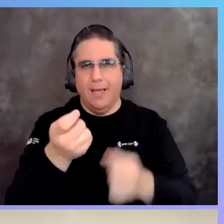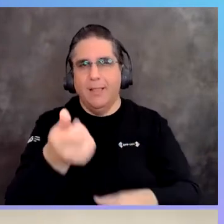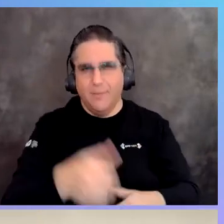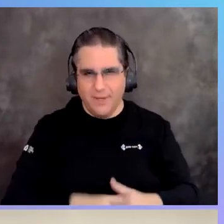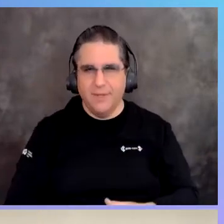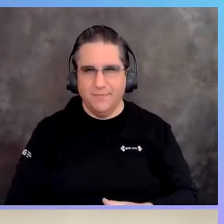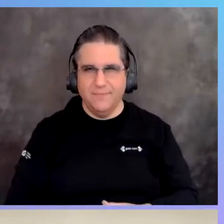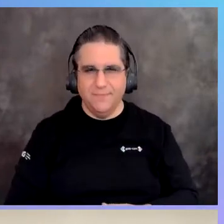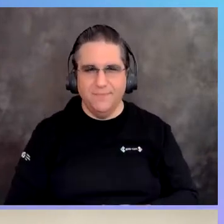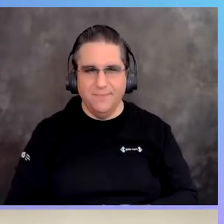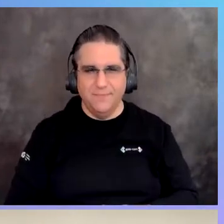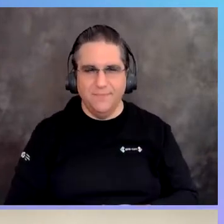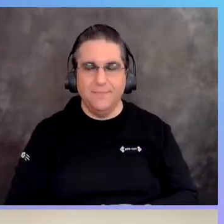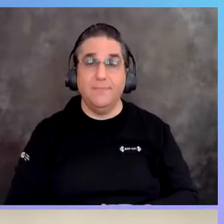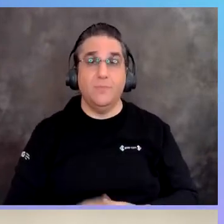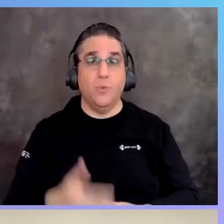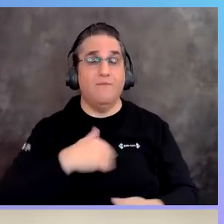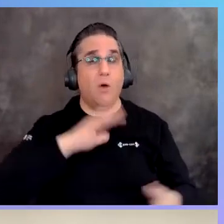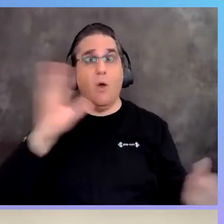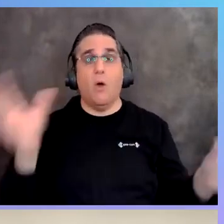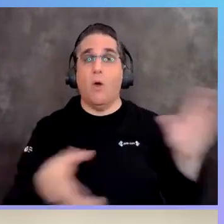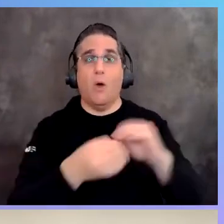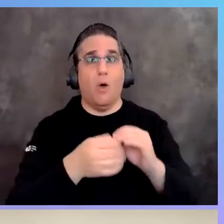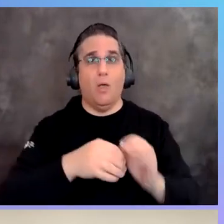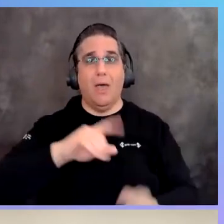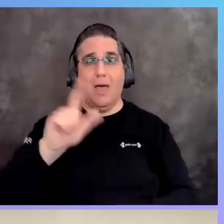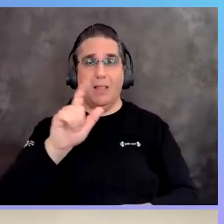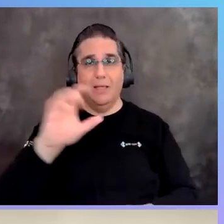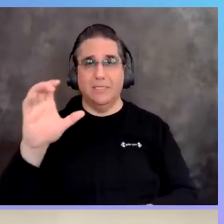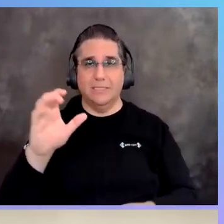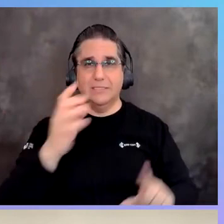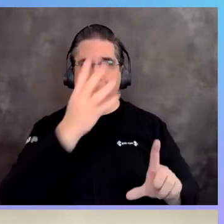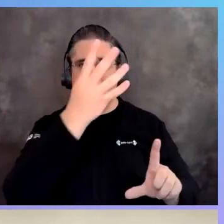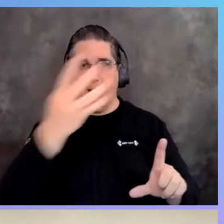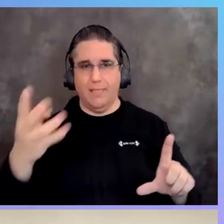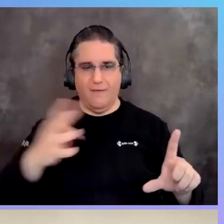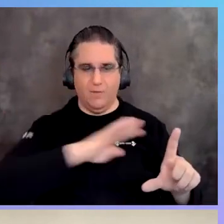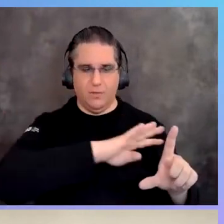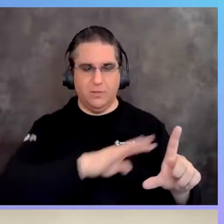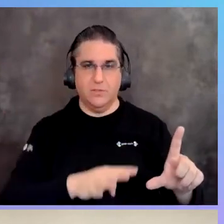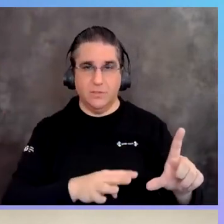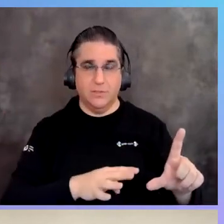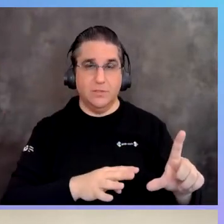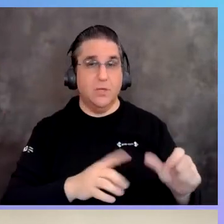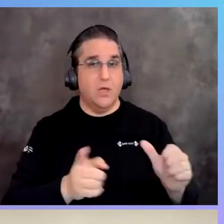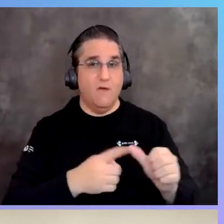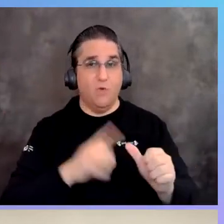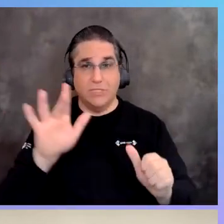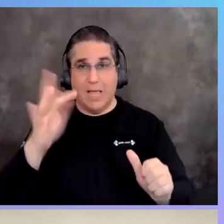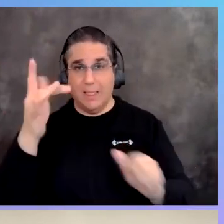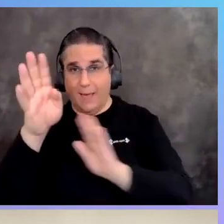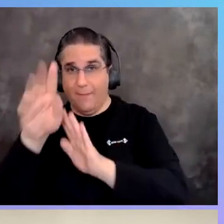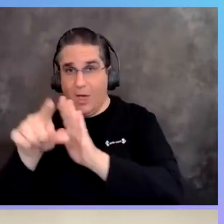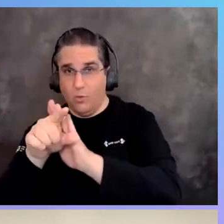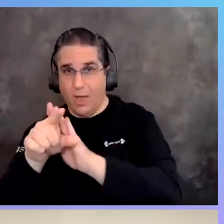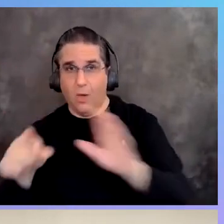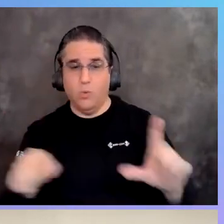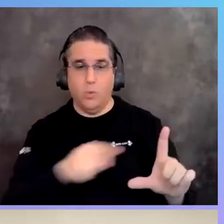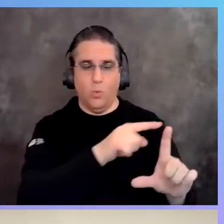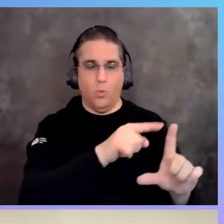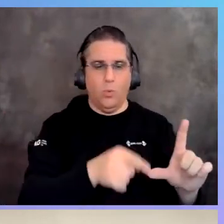here are all the LC levels in full with both the light background, which we went over, as well as the dark